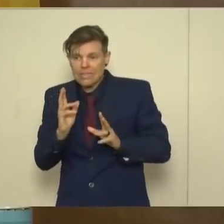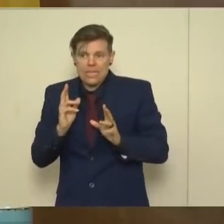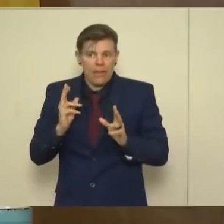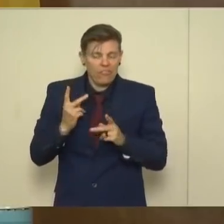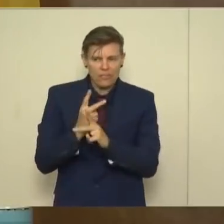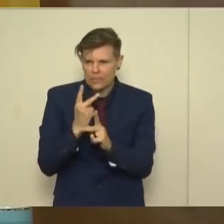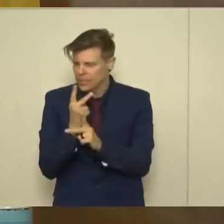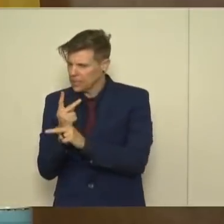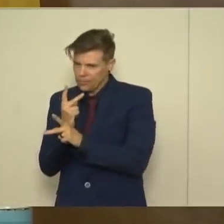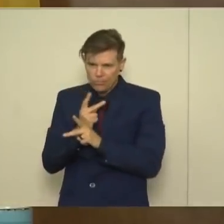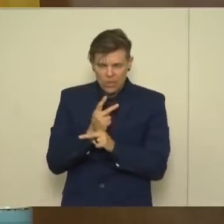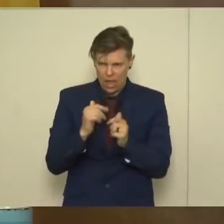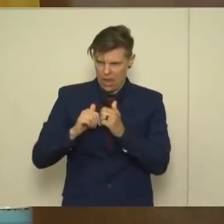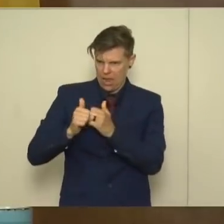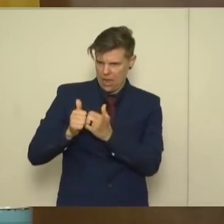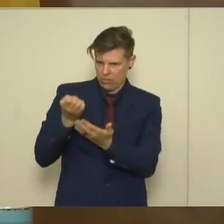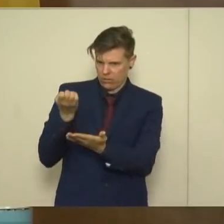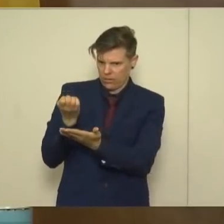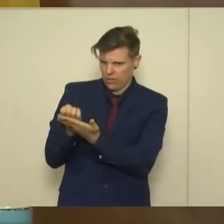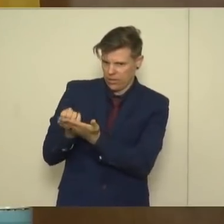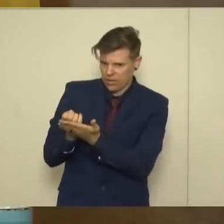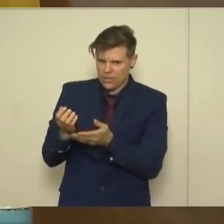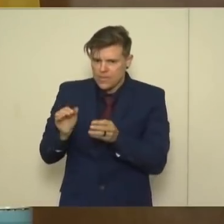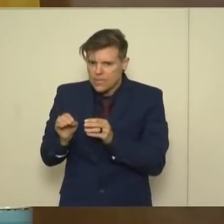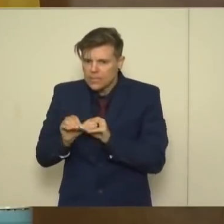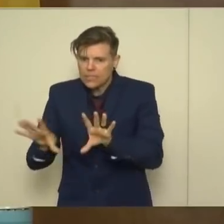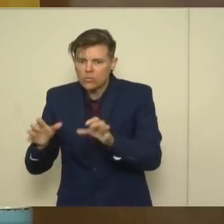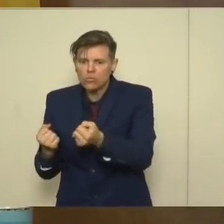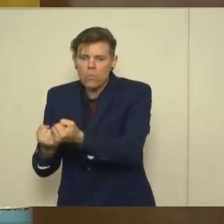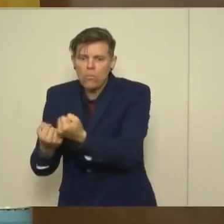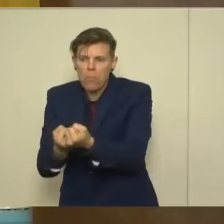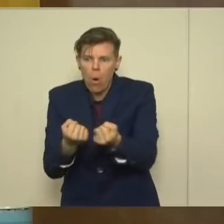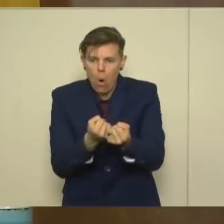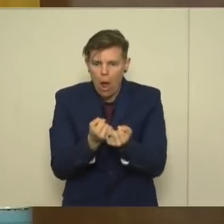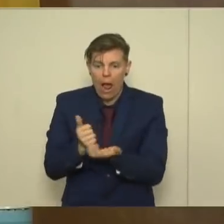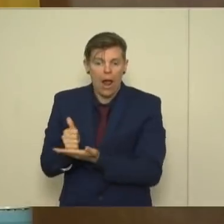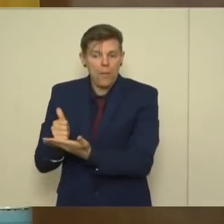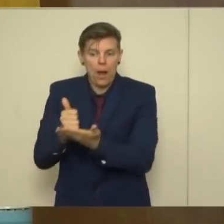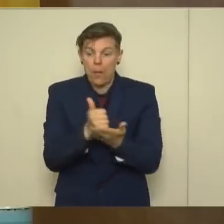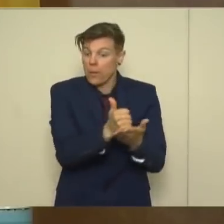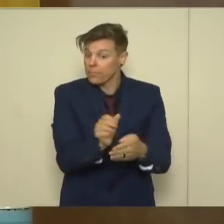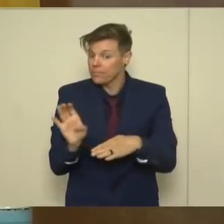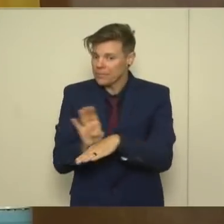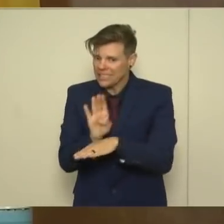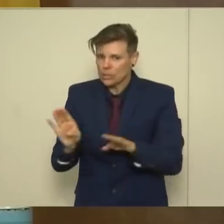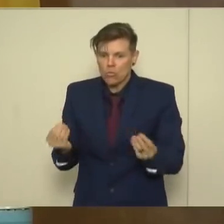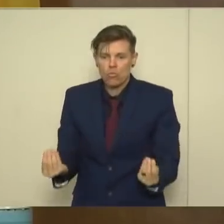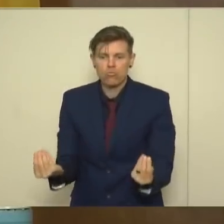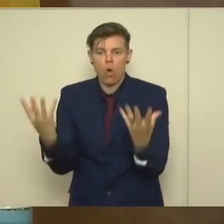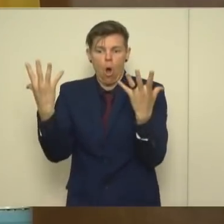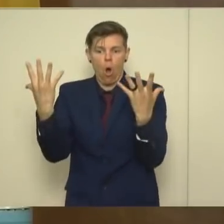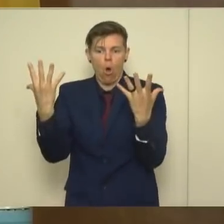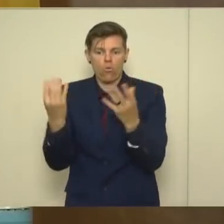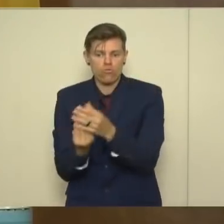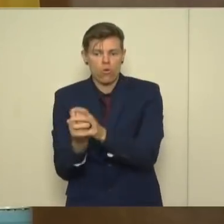in our local businesses, notwithstanding that we're still managing and fighting a deadly virus.